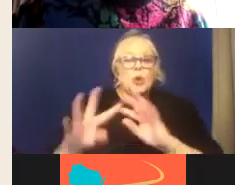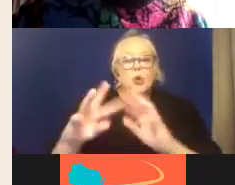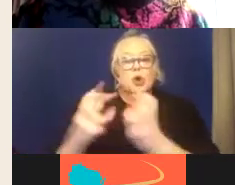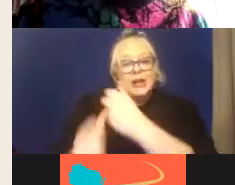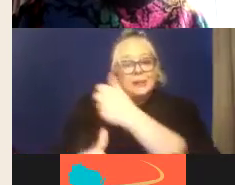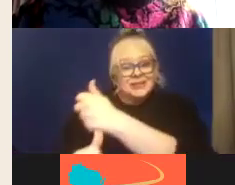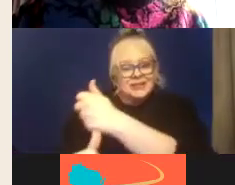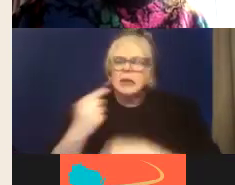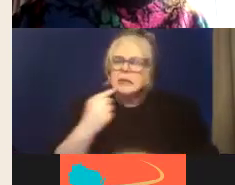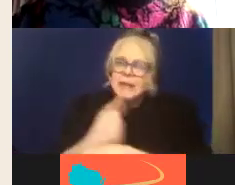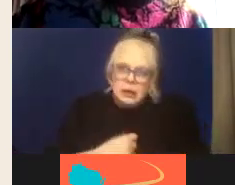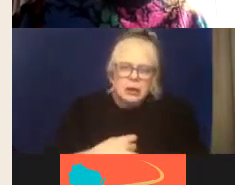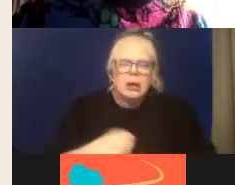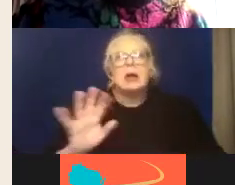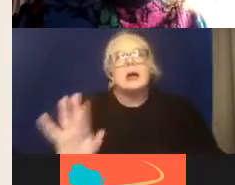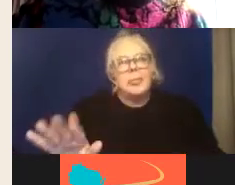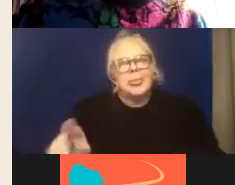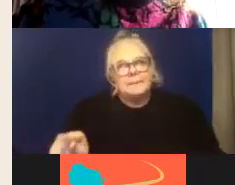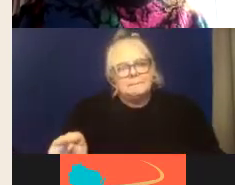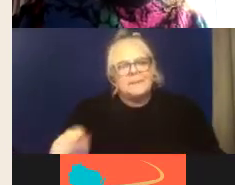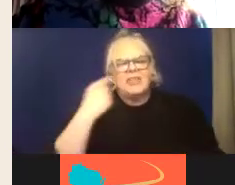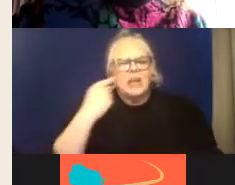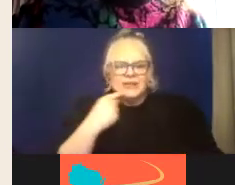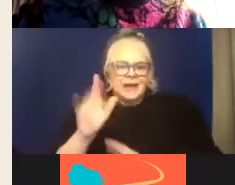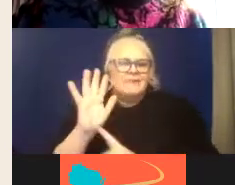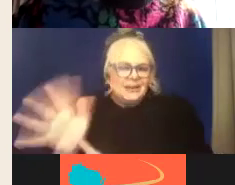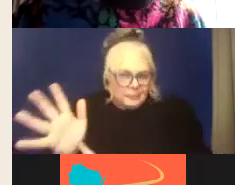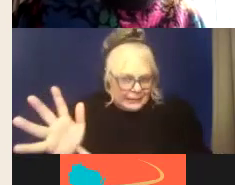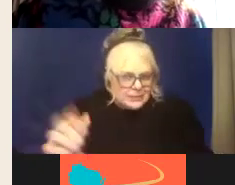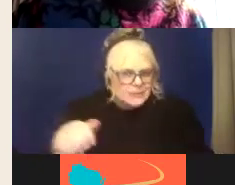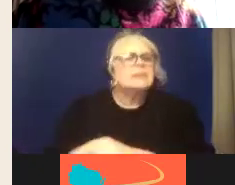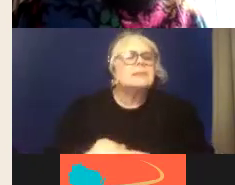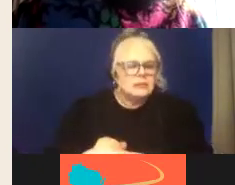And thank you for letting us know that that you missed that. Sorry.